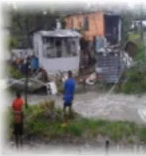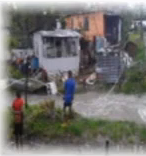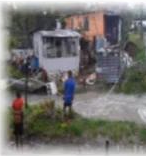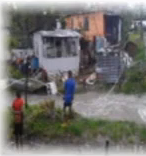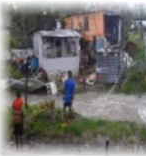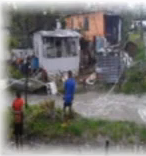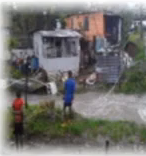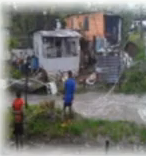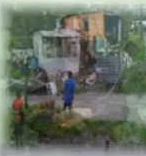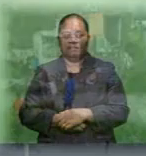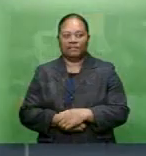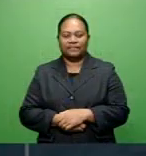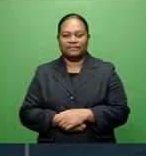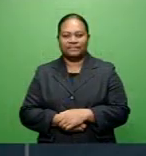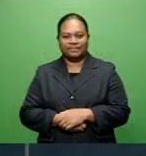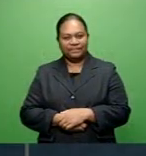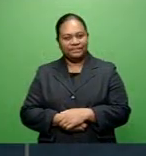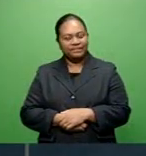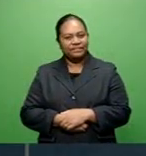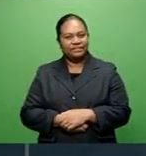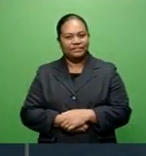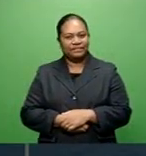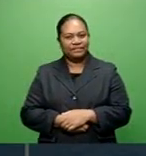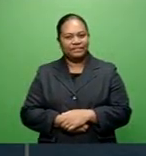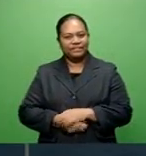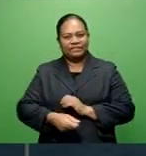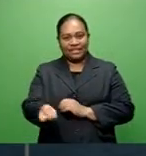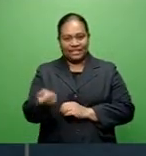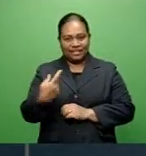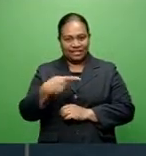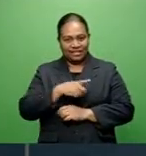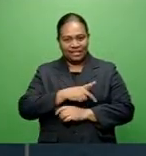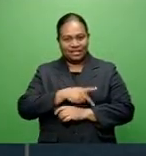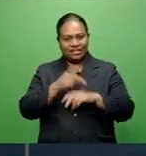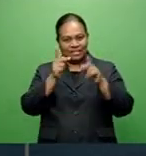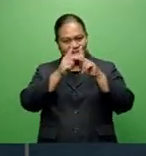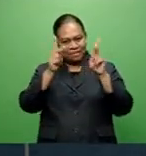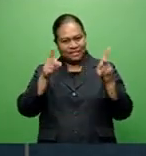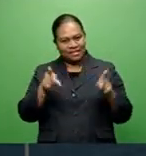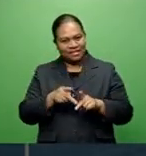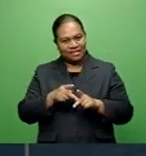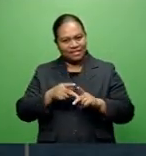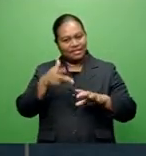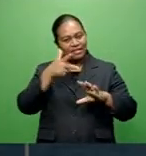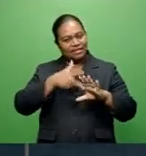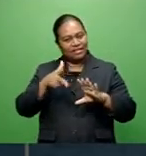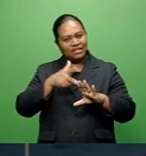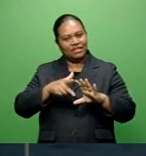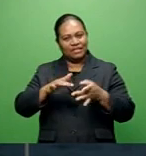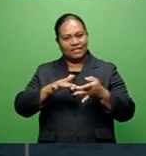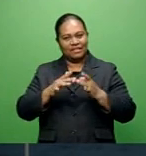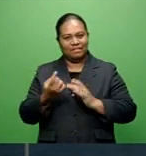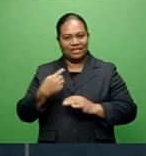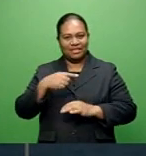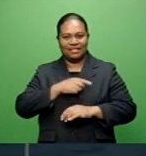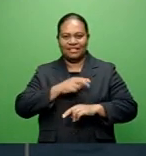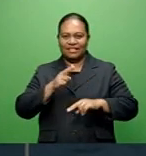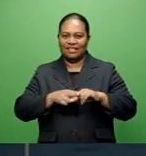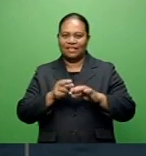FBC website to answer. You can send us newsworthy pictures and videos on email,